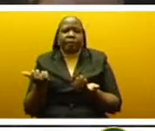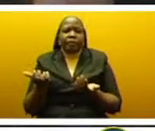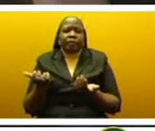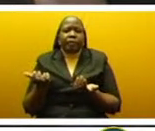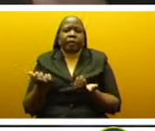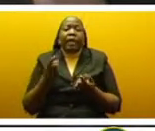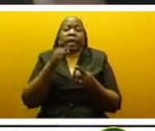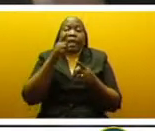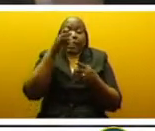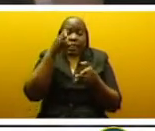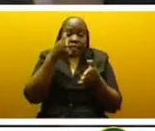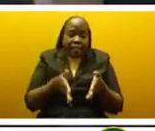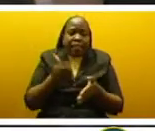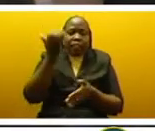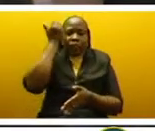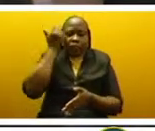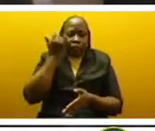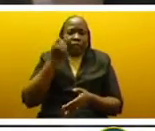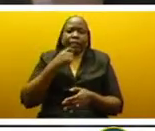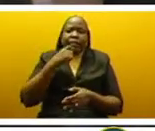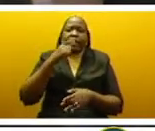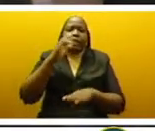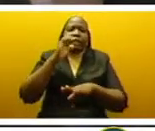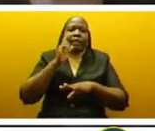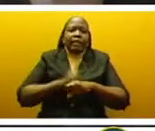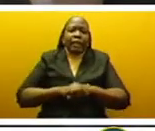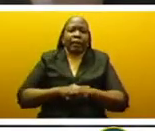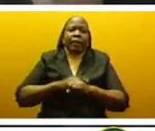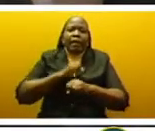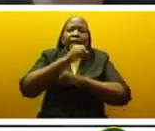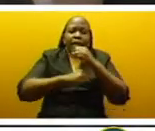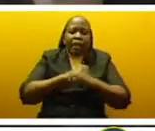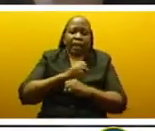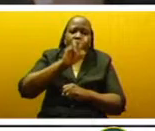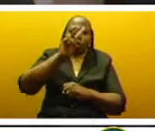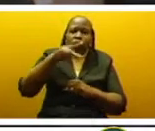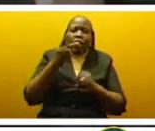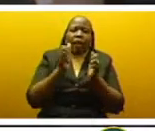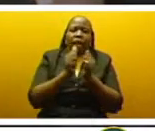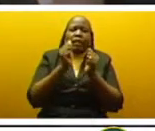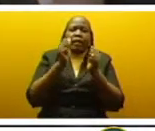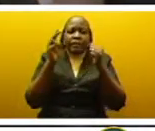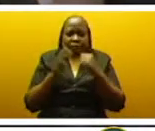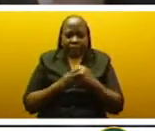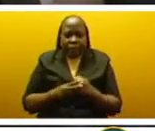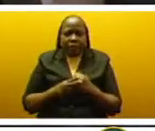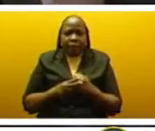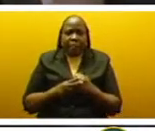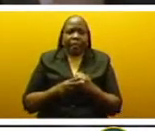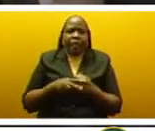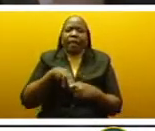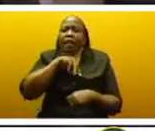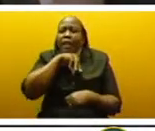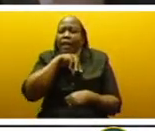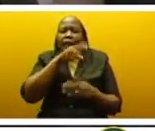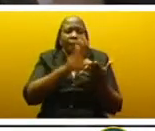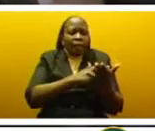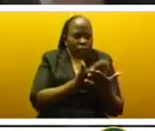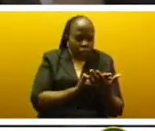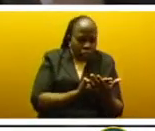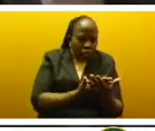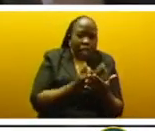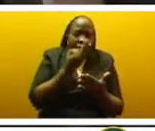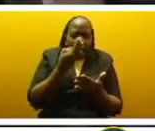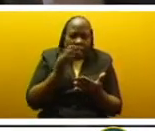This court said in 2017 in the Raila petition that if the Electoral Commission comes before